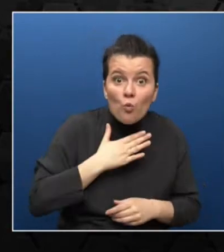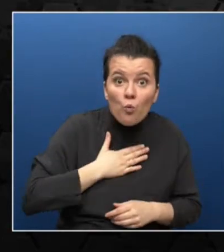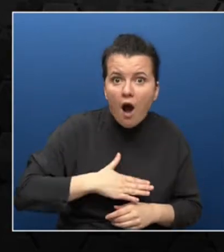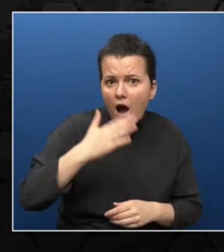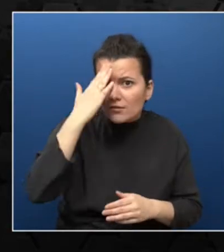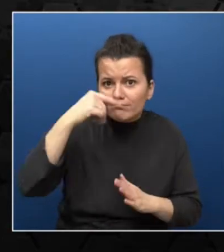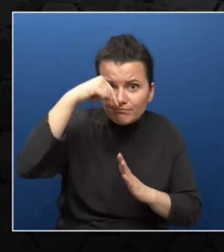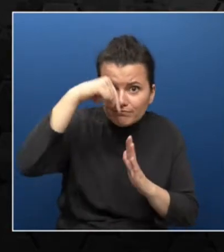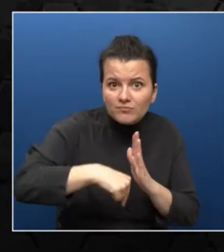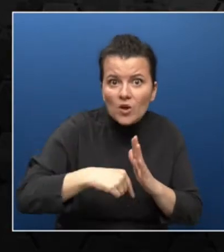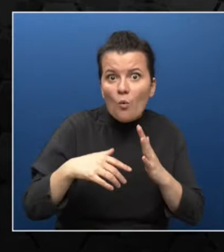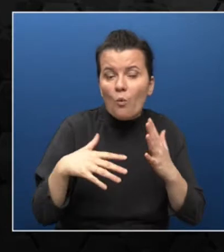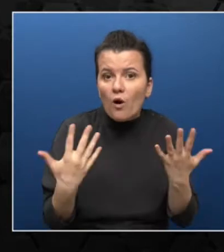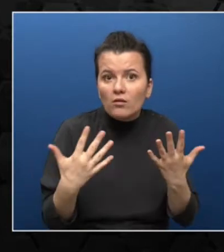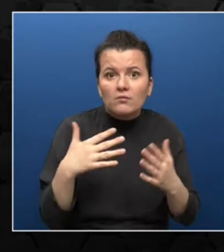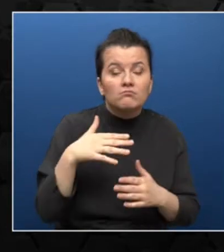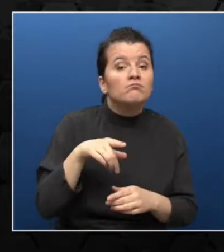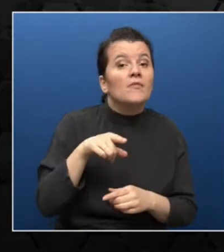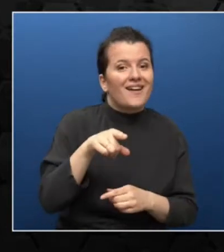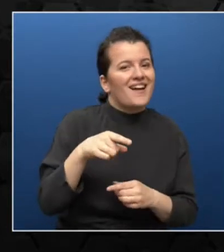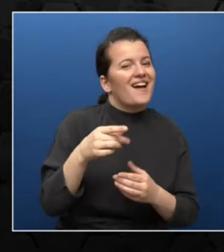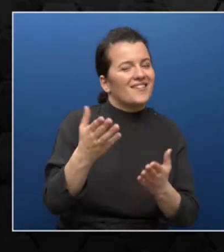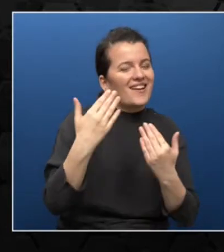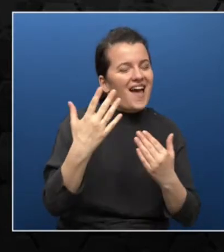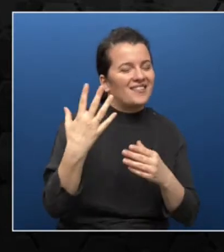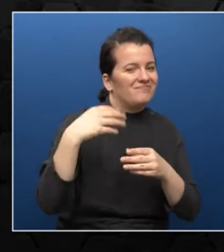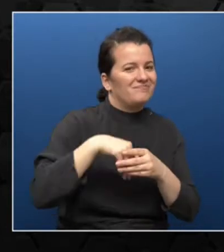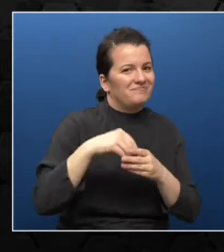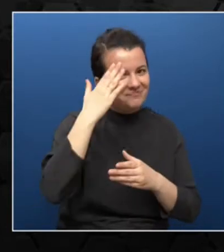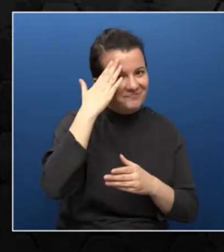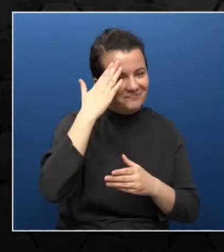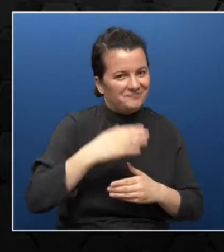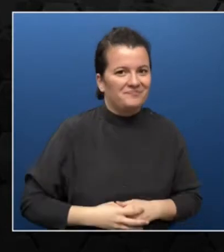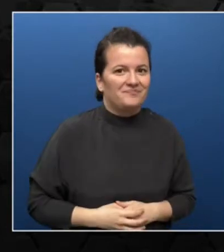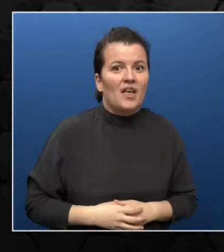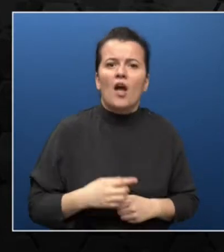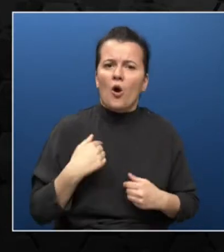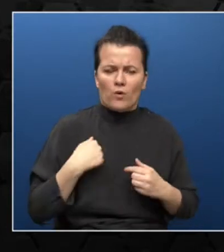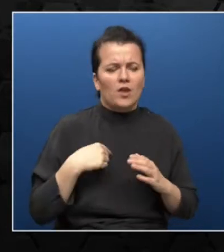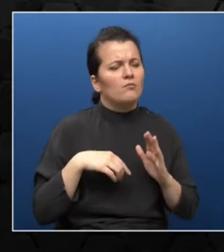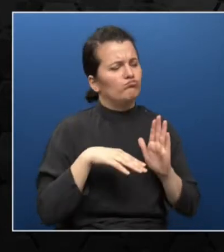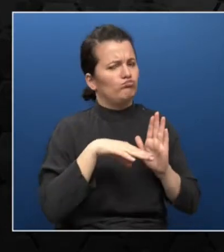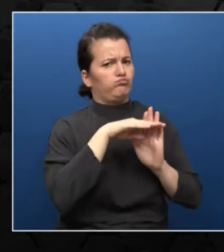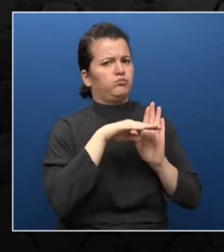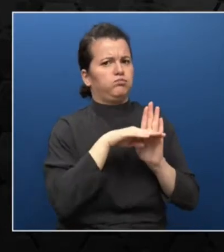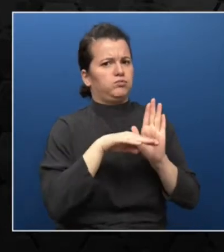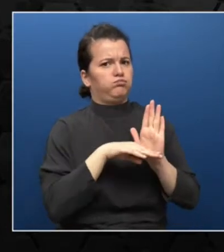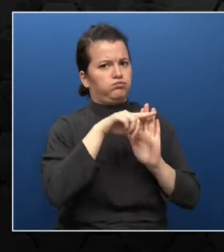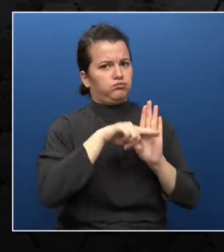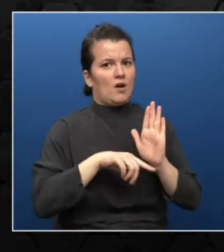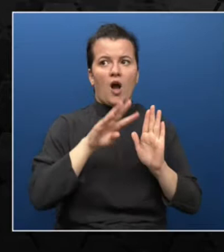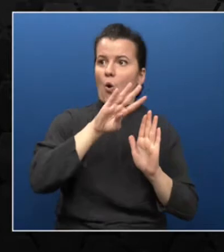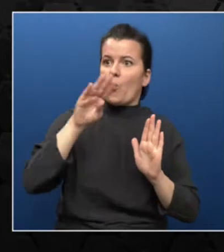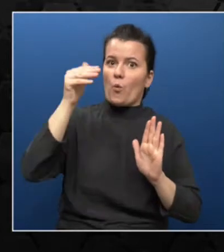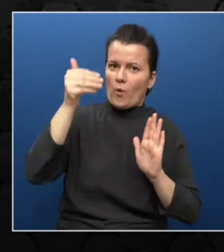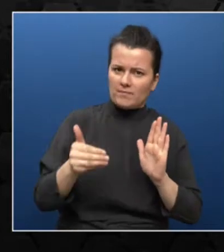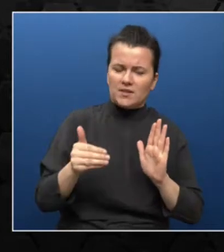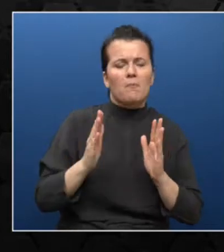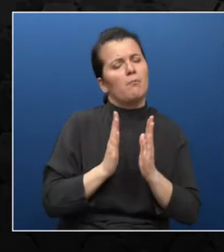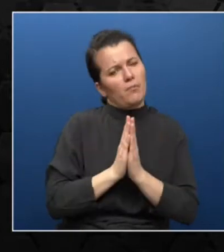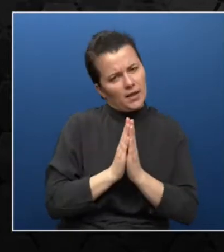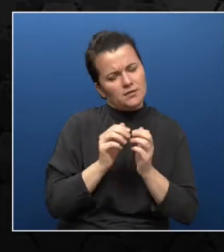benefits of this program. This conference has a code of conduct on the website, so please behave nicely during this event.